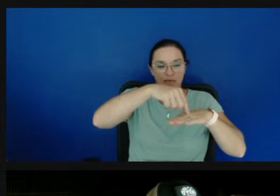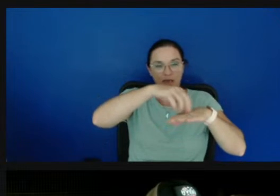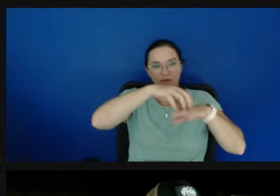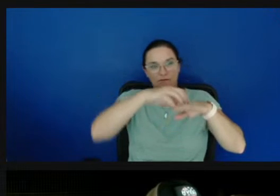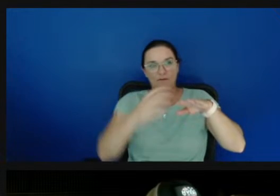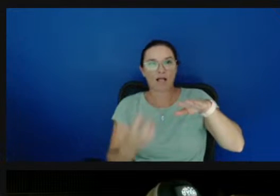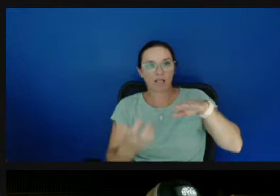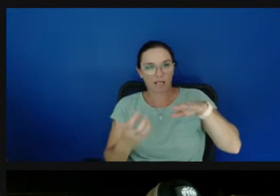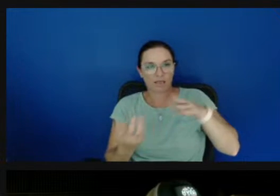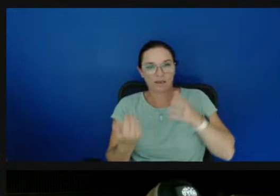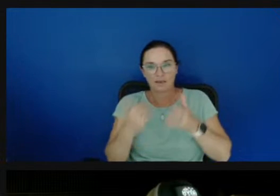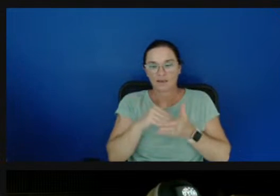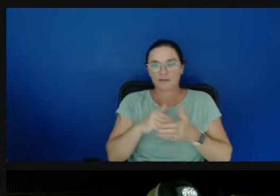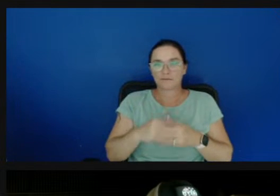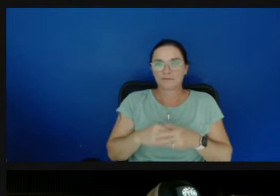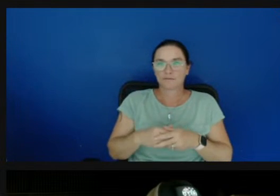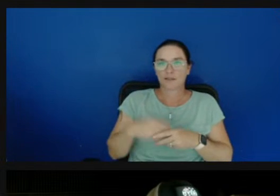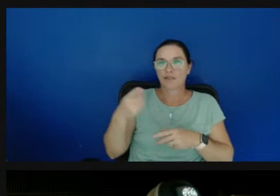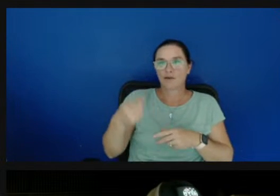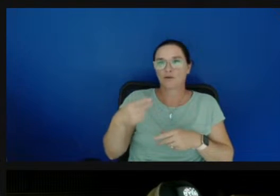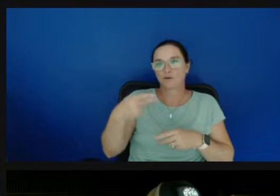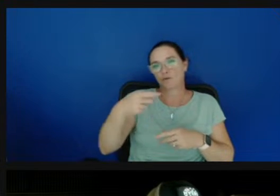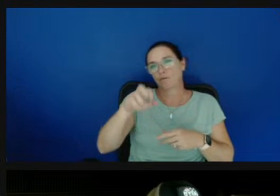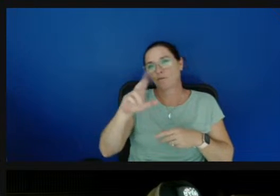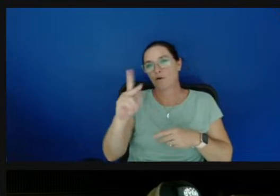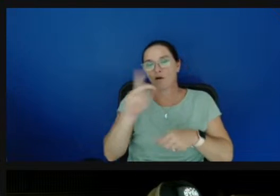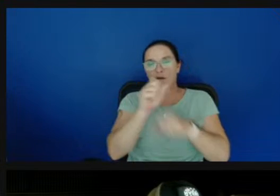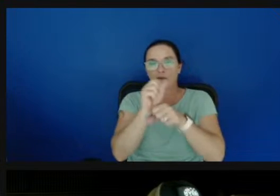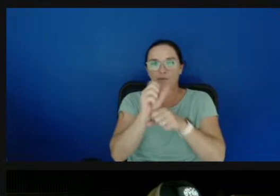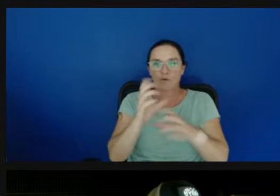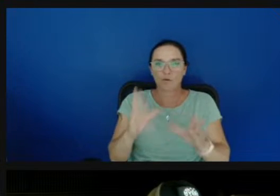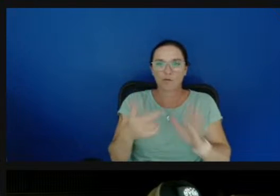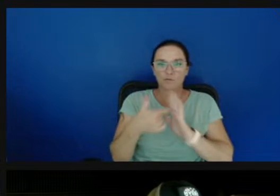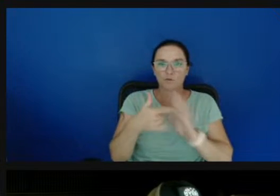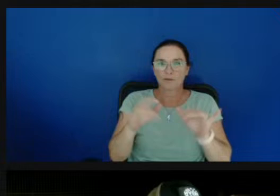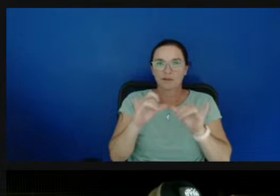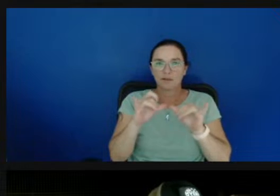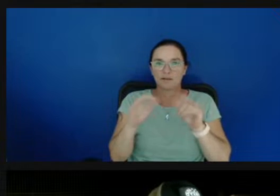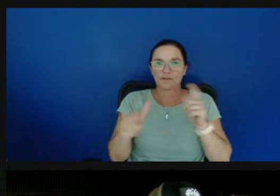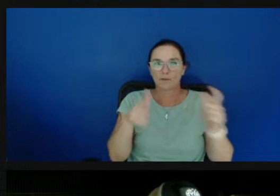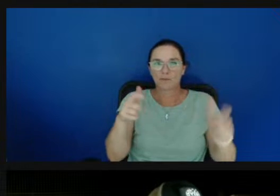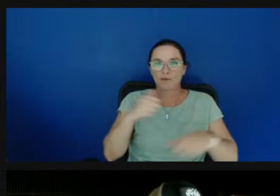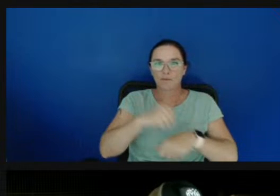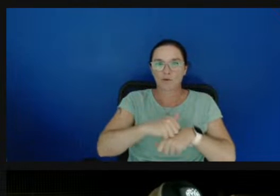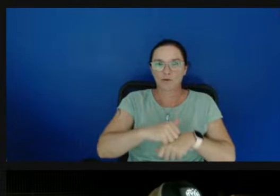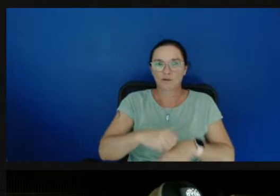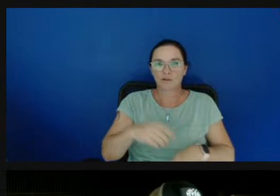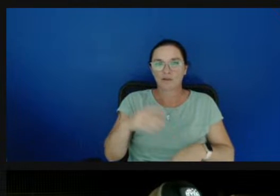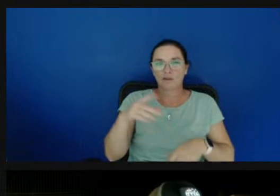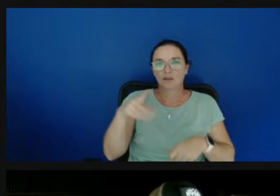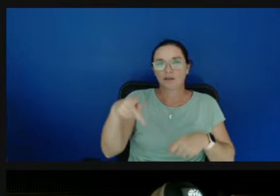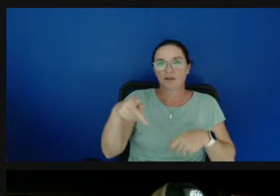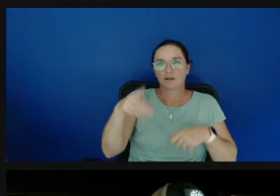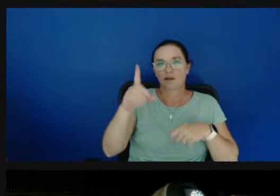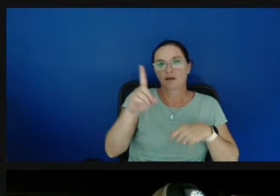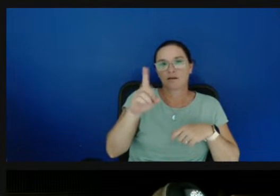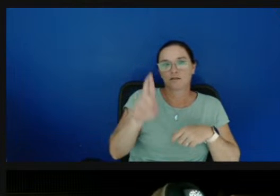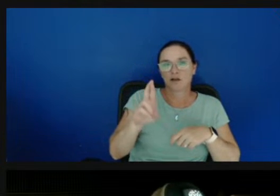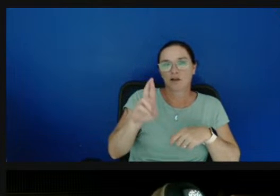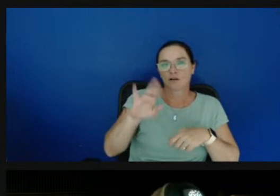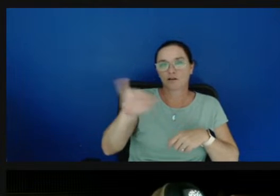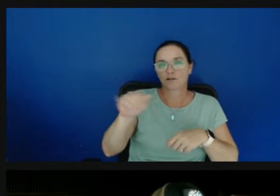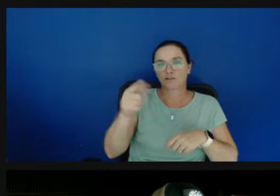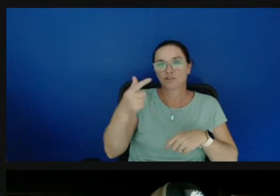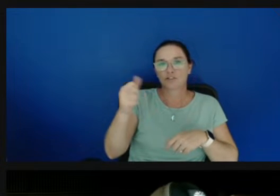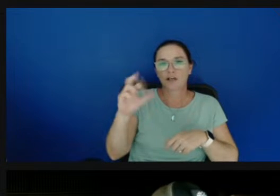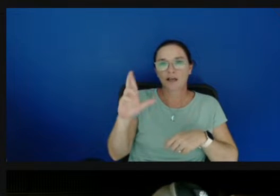park employee, showing the size of one of these big boulders there. Dr. Jagger, perhaps near the same boulder, and you can see